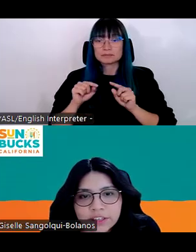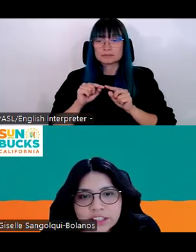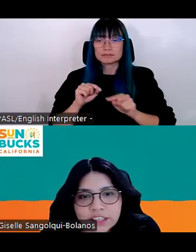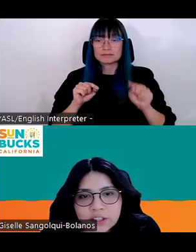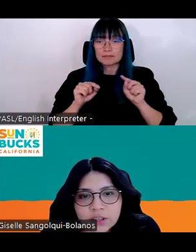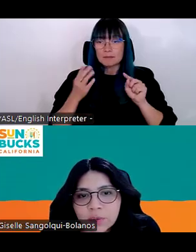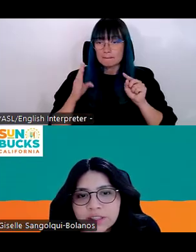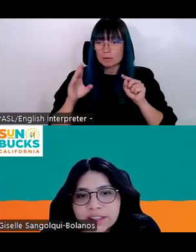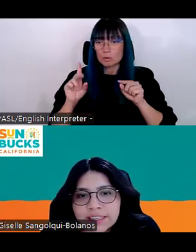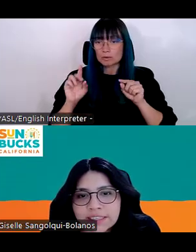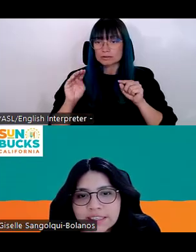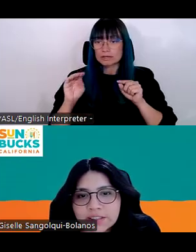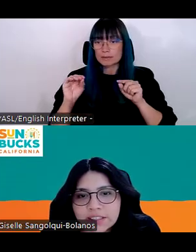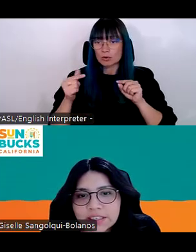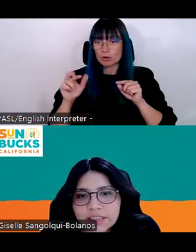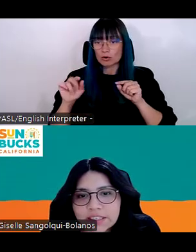Demographic change with